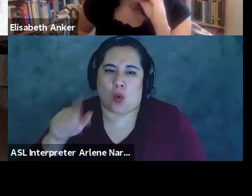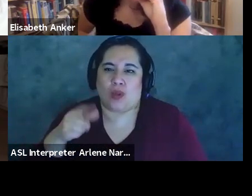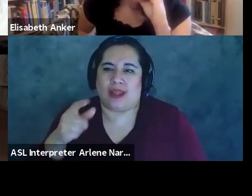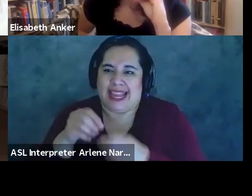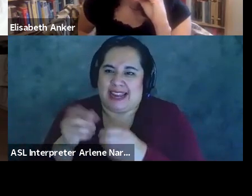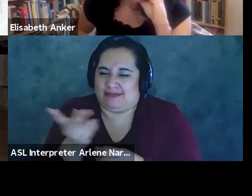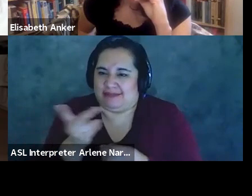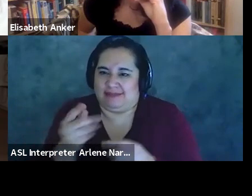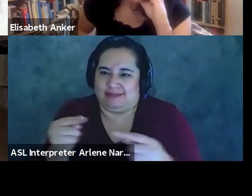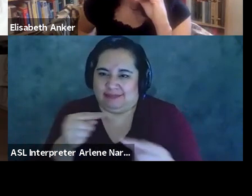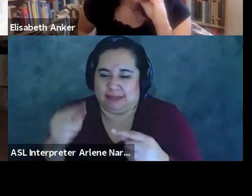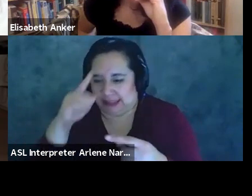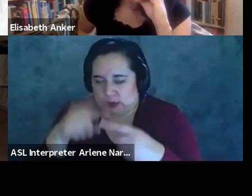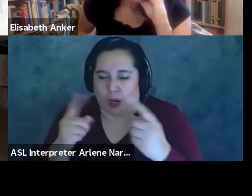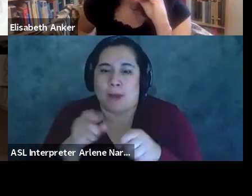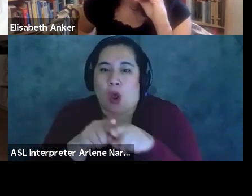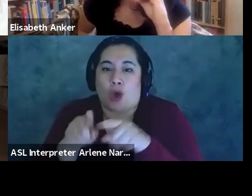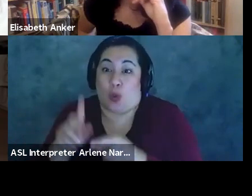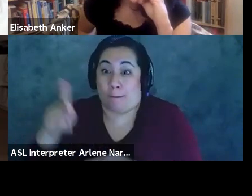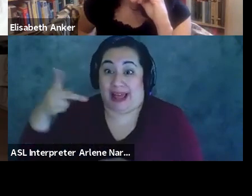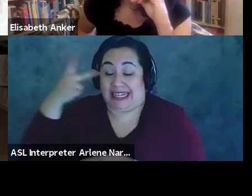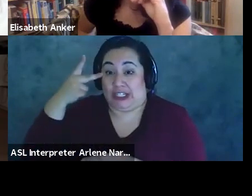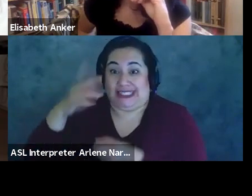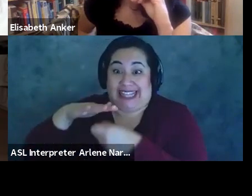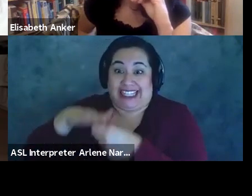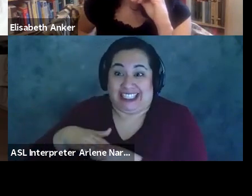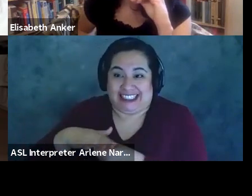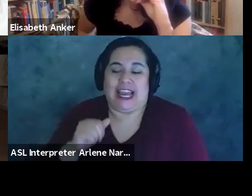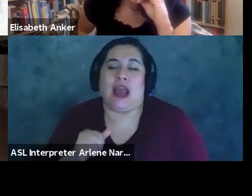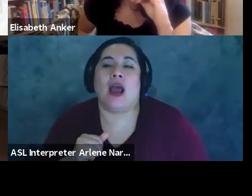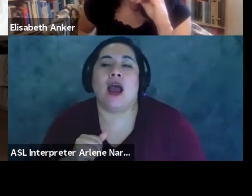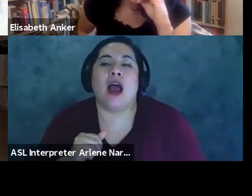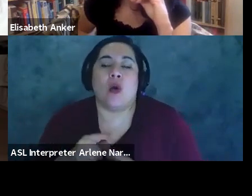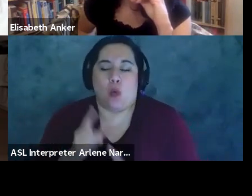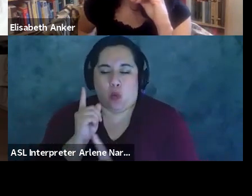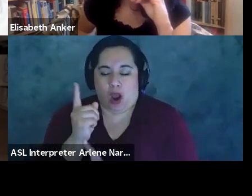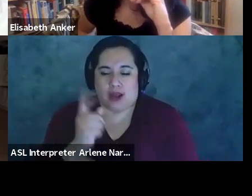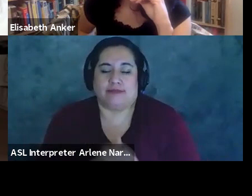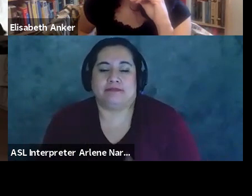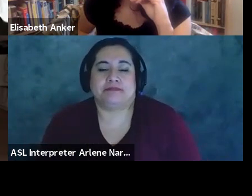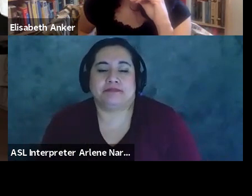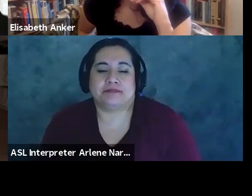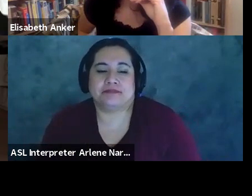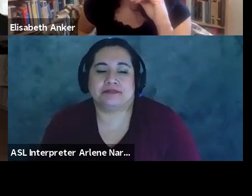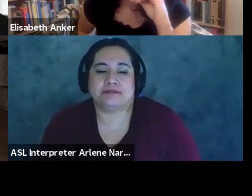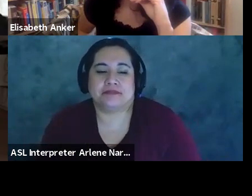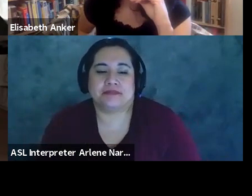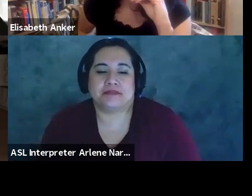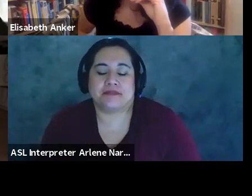the very conditions of possibility of the political. And the one is